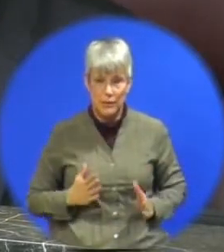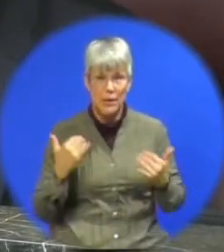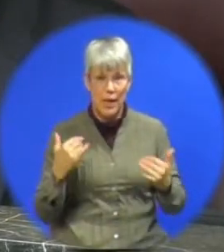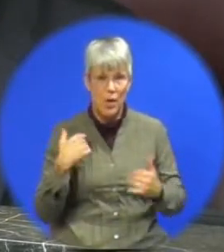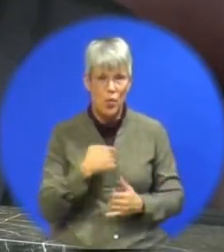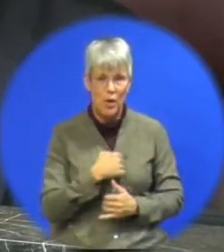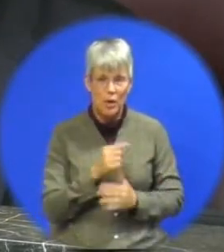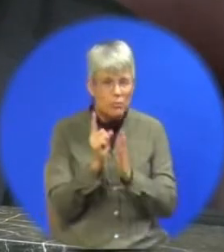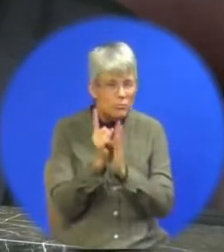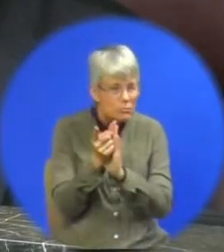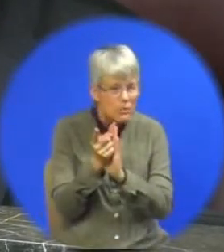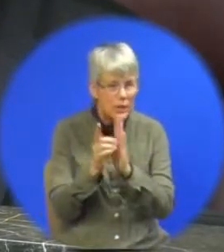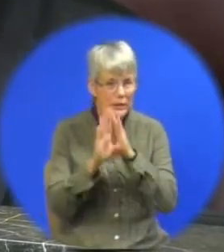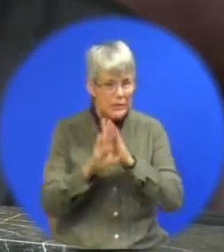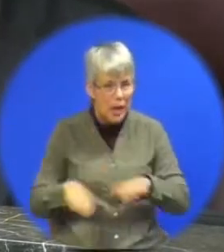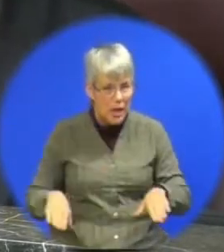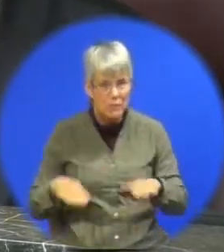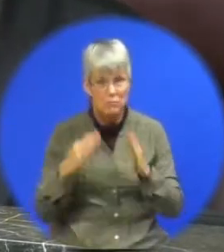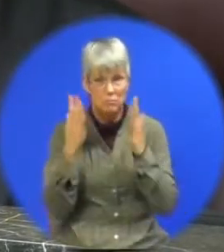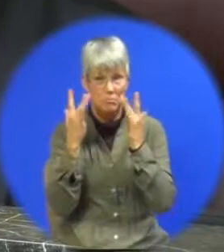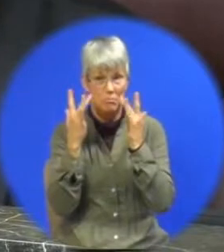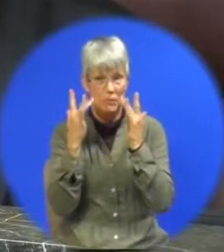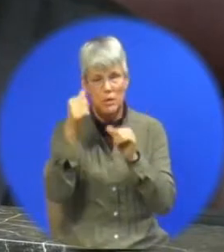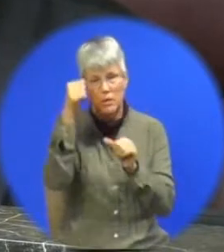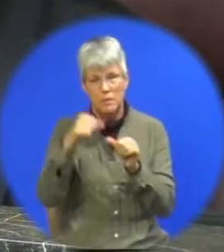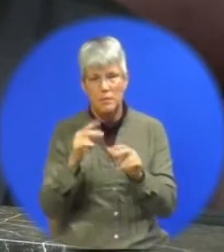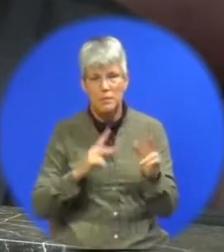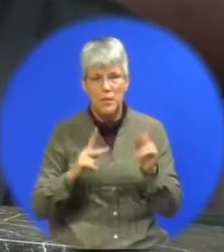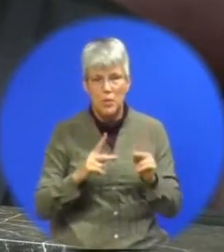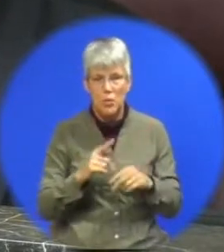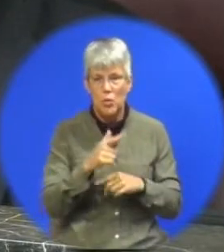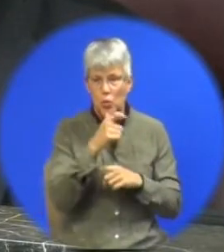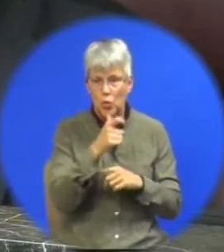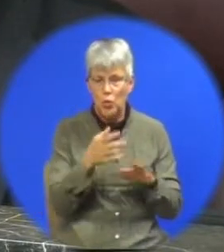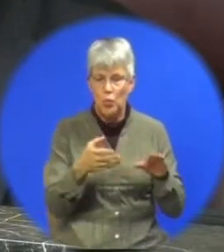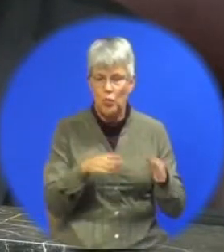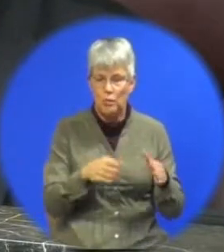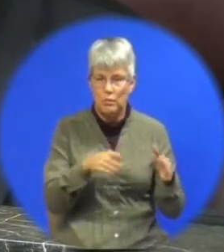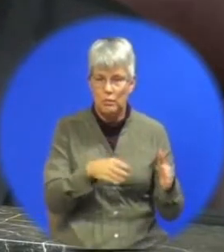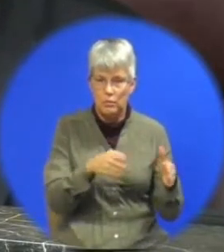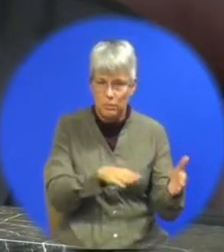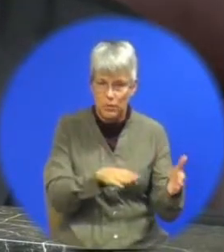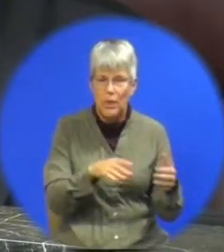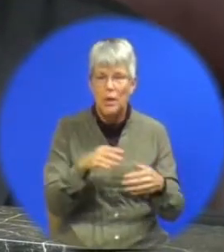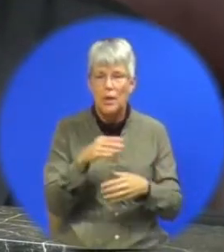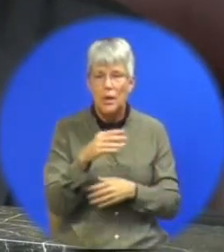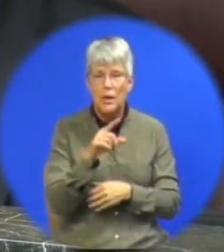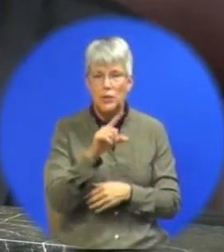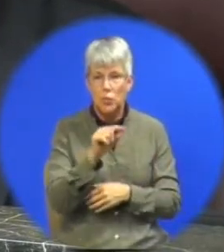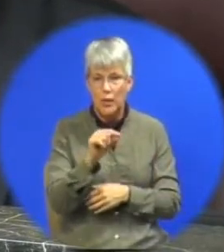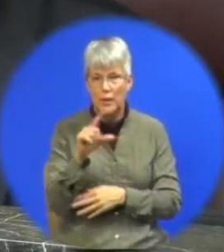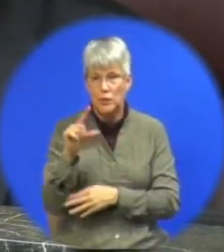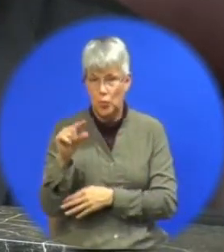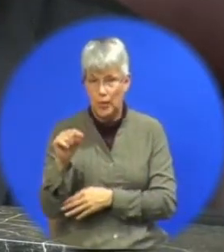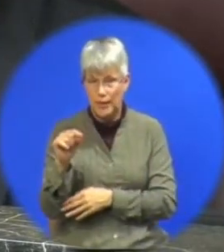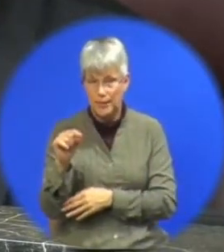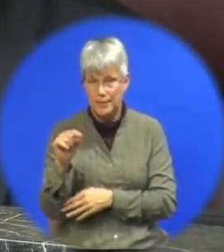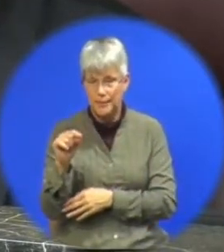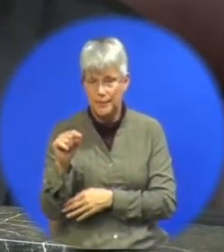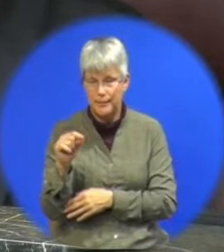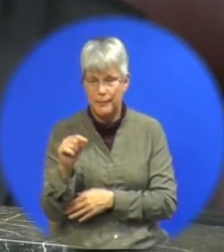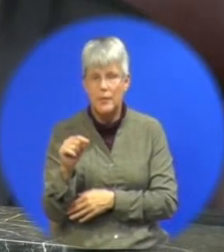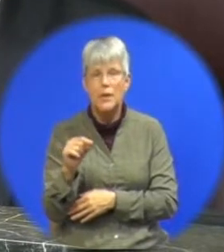silence, remembering those whom we lost in 2020 and giving our own